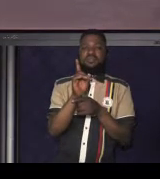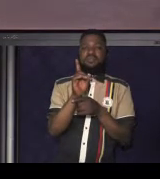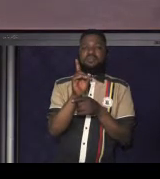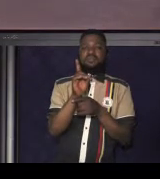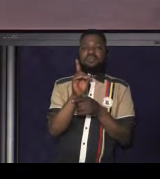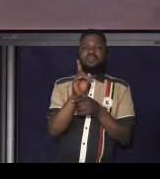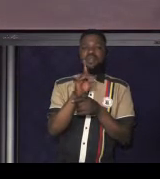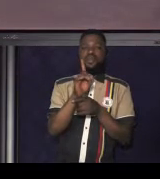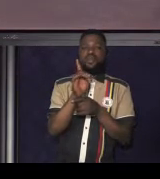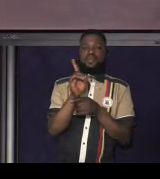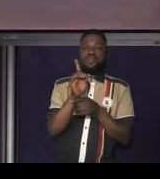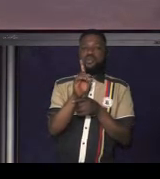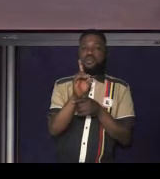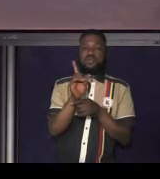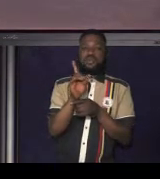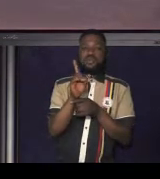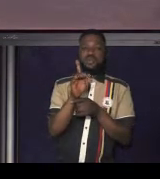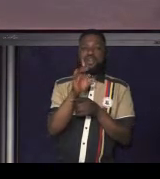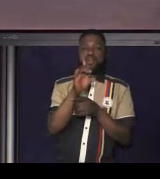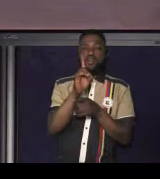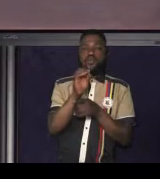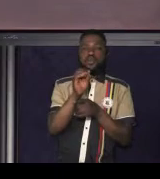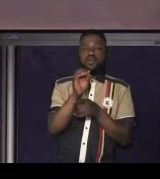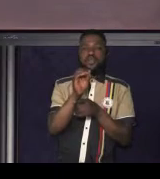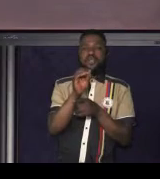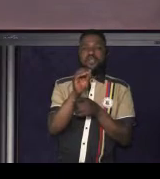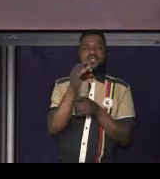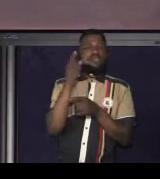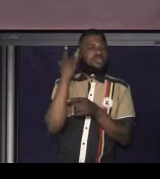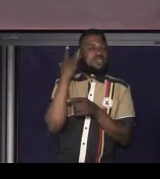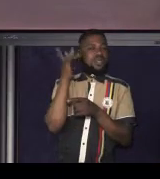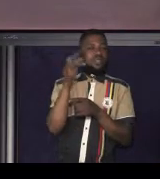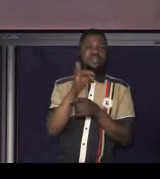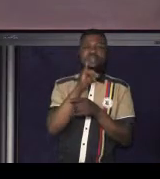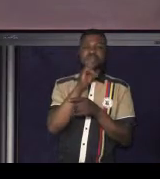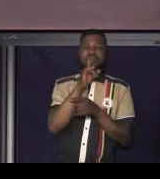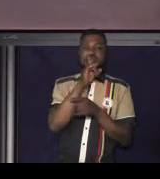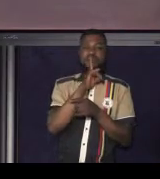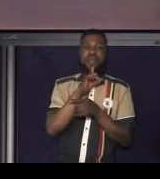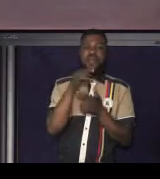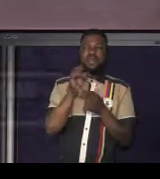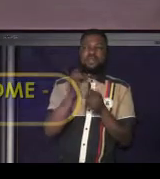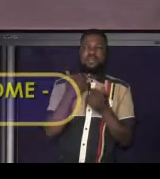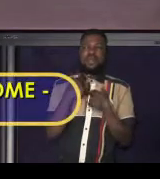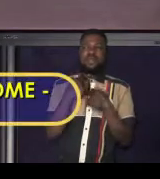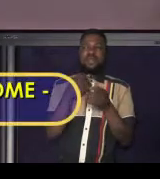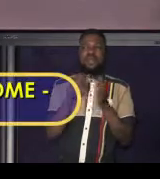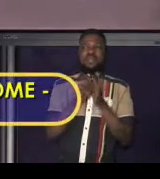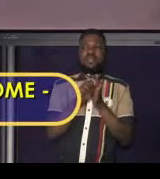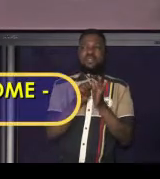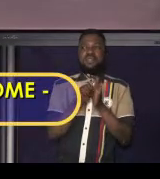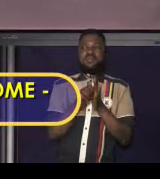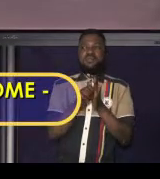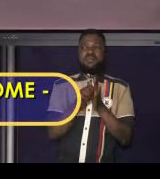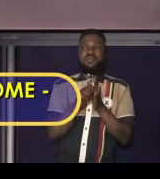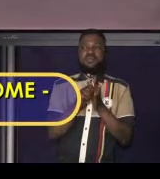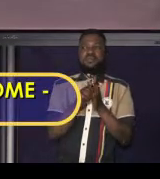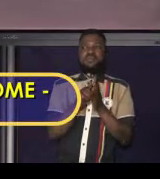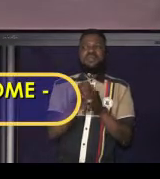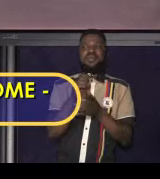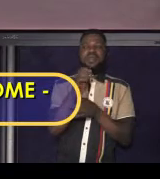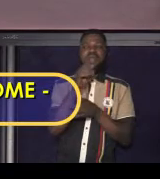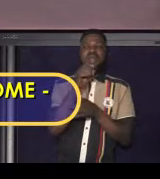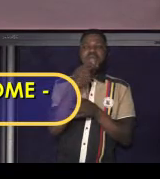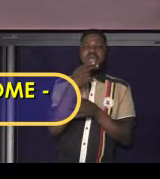do sound, the do sound, yeah, is silent. Let's have examples of these